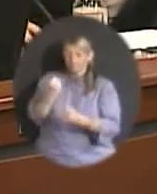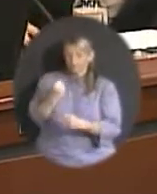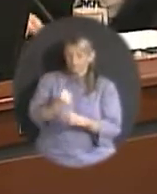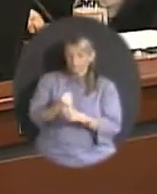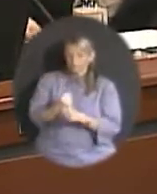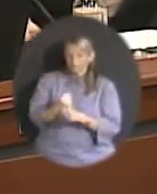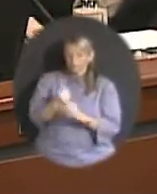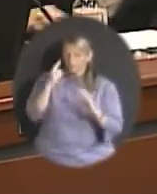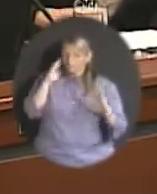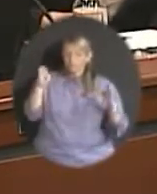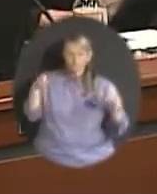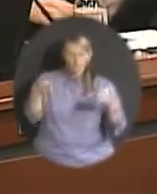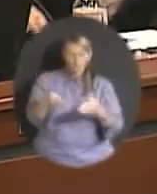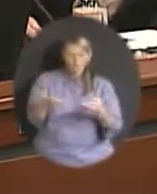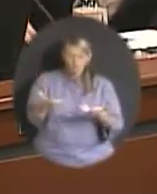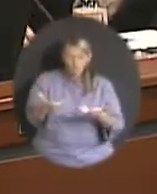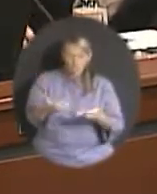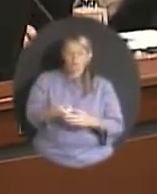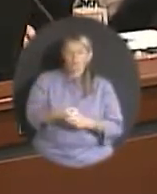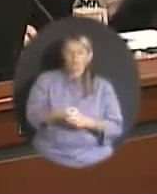are focusing on